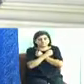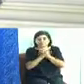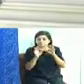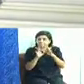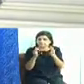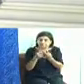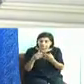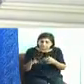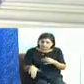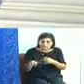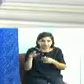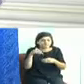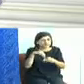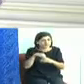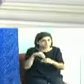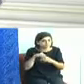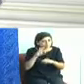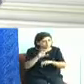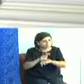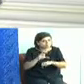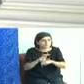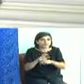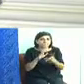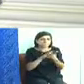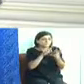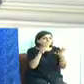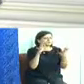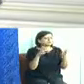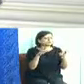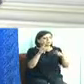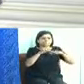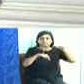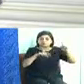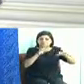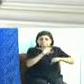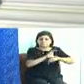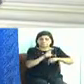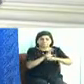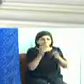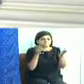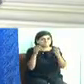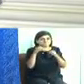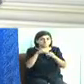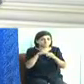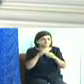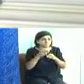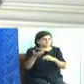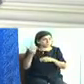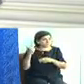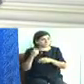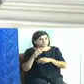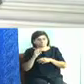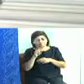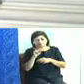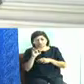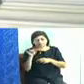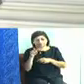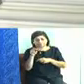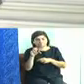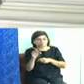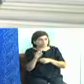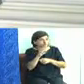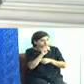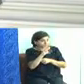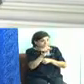the church, and the richness of the various churches that he has served in the past, from St. John's in North Carolina to Tennessee